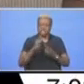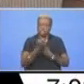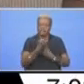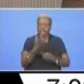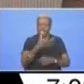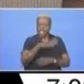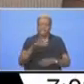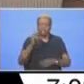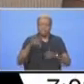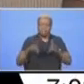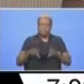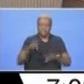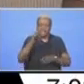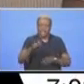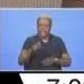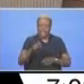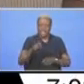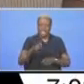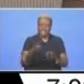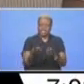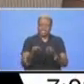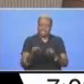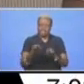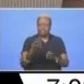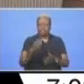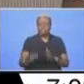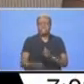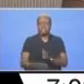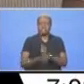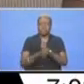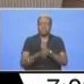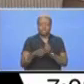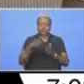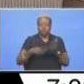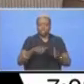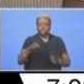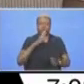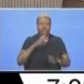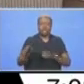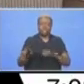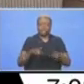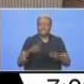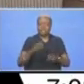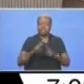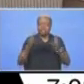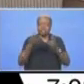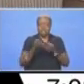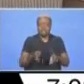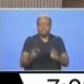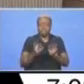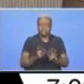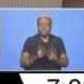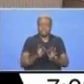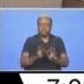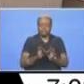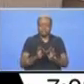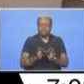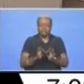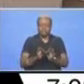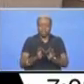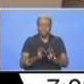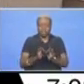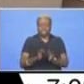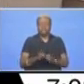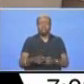and deserve this support. So what you are doing is very important and has an enormous